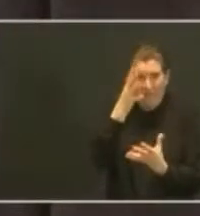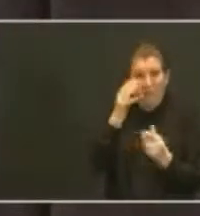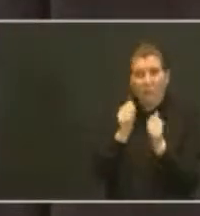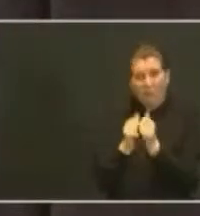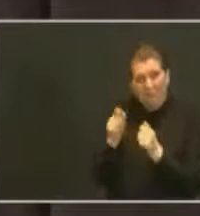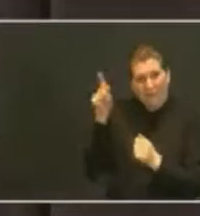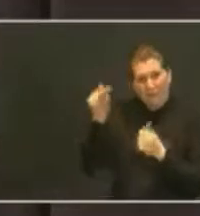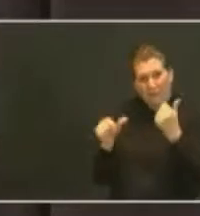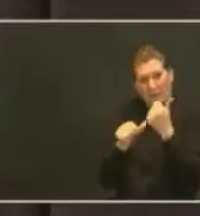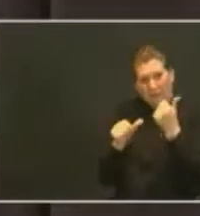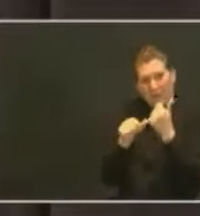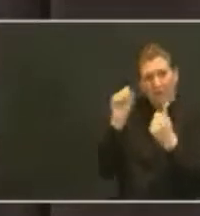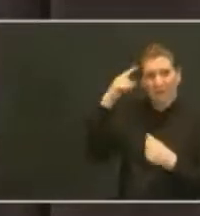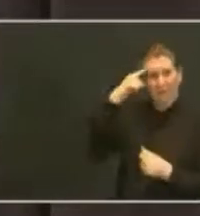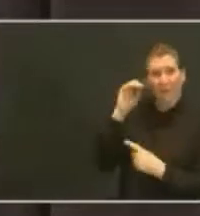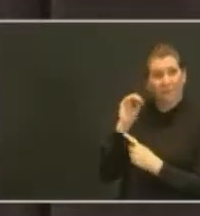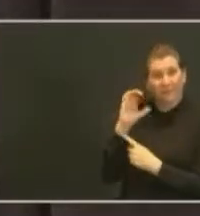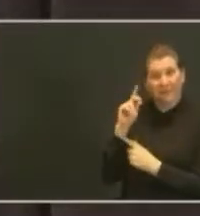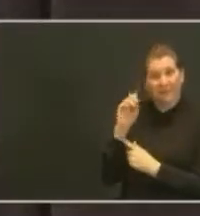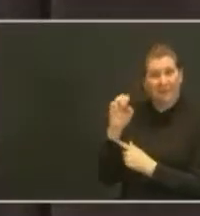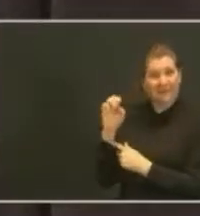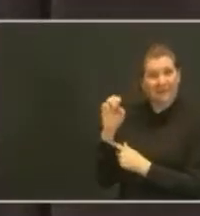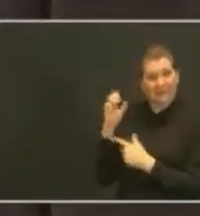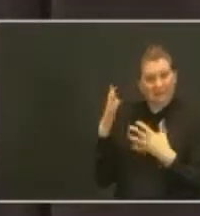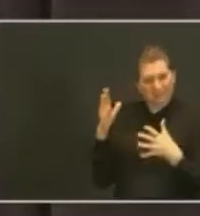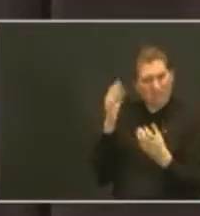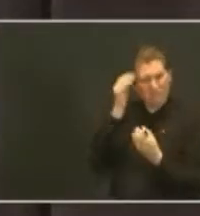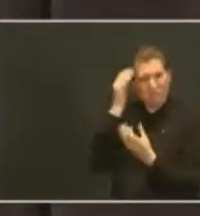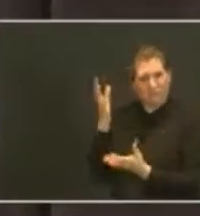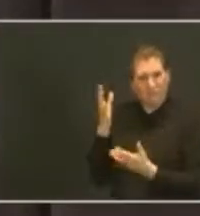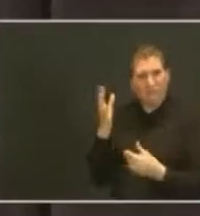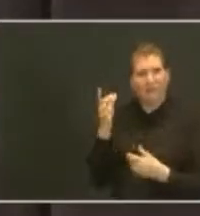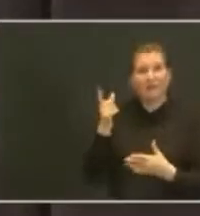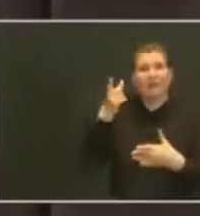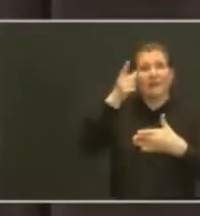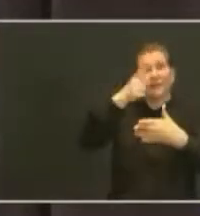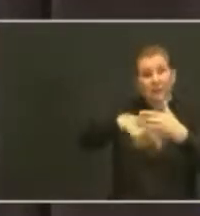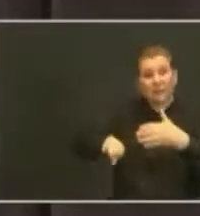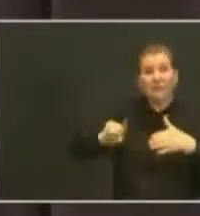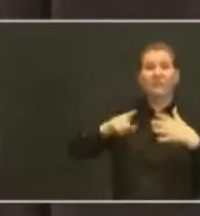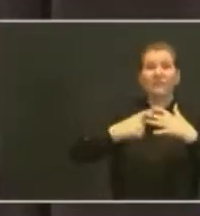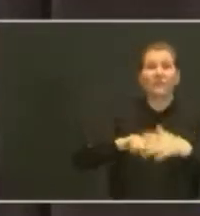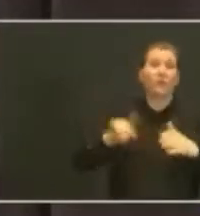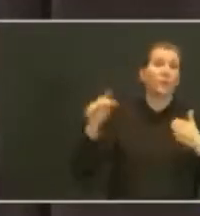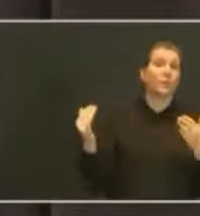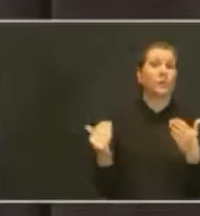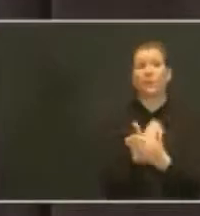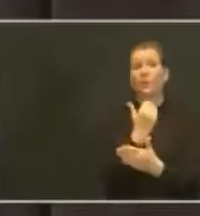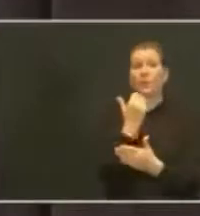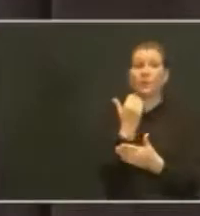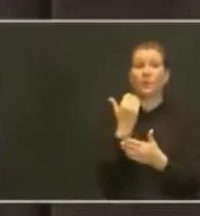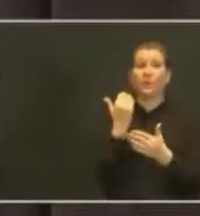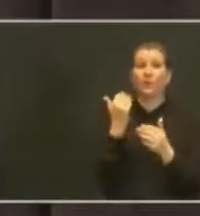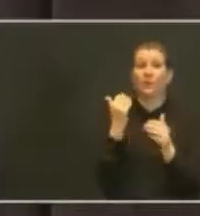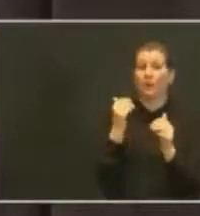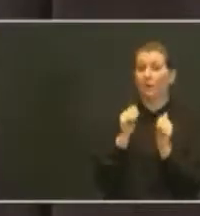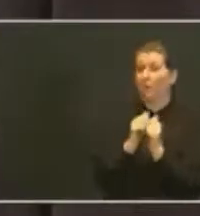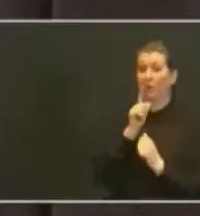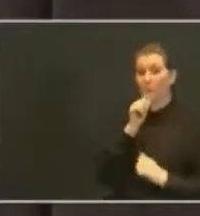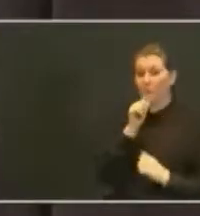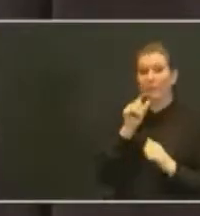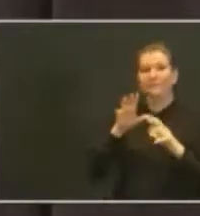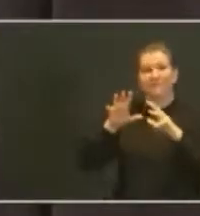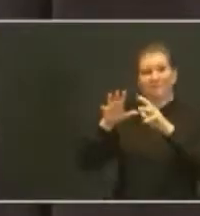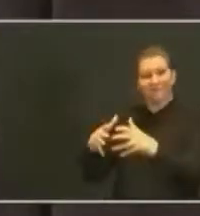out. The position is starting early next week. That is a normal part of the transition and engagement. We're continuing